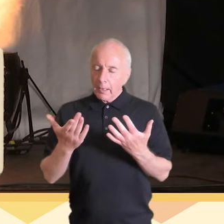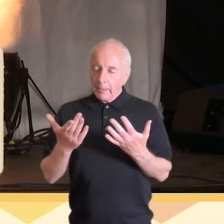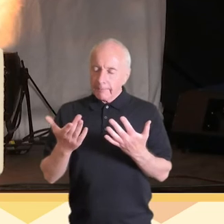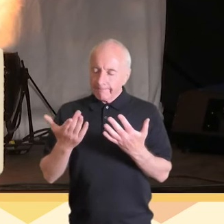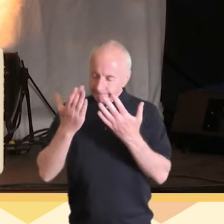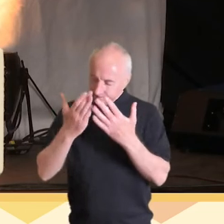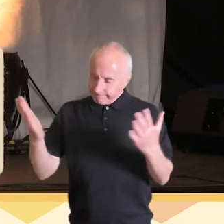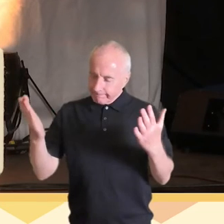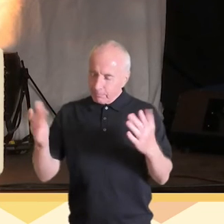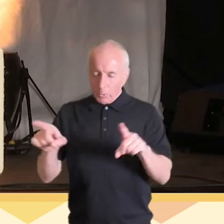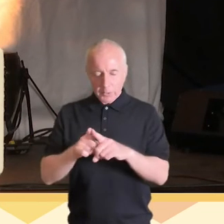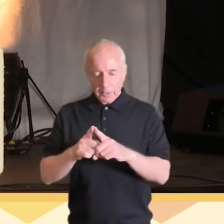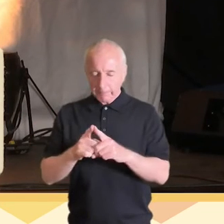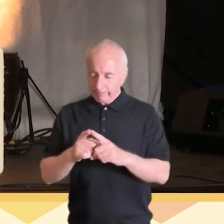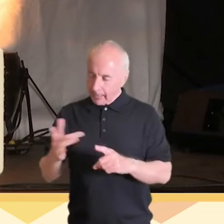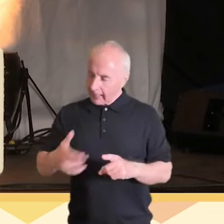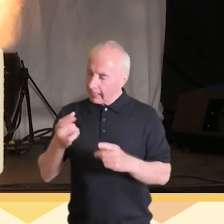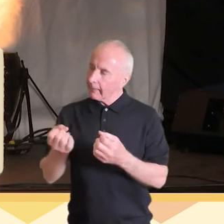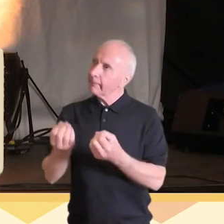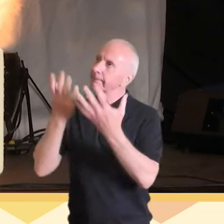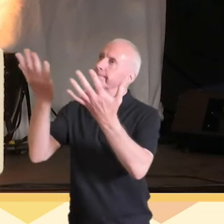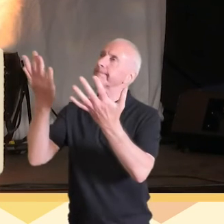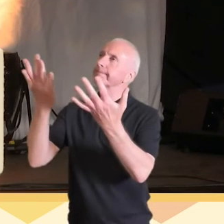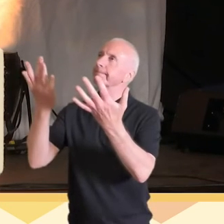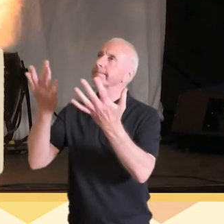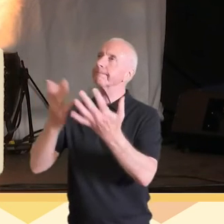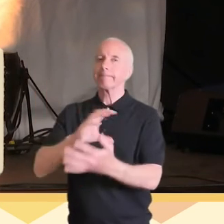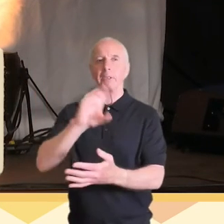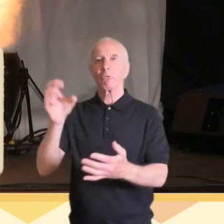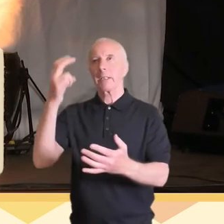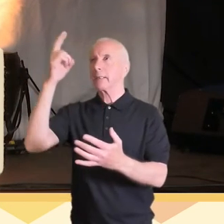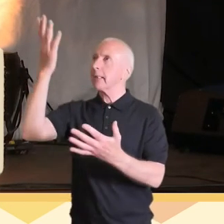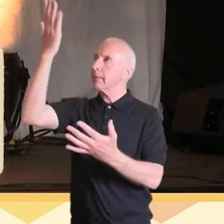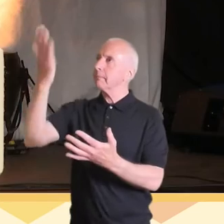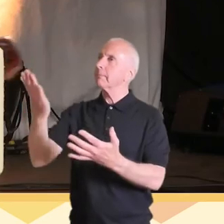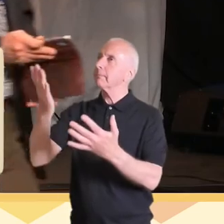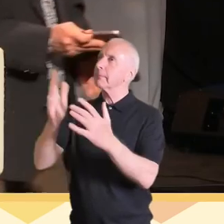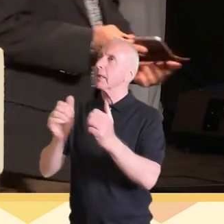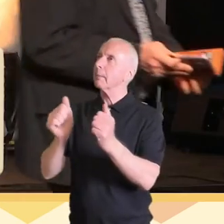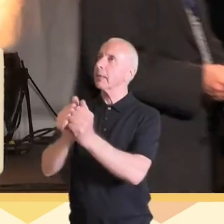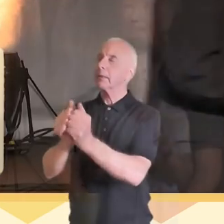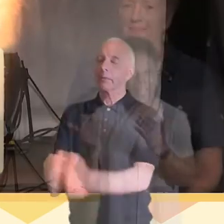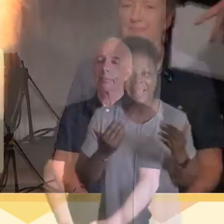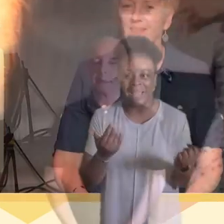lives. We praise you in Christ's name. Amen.